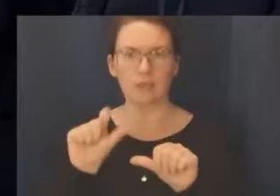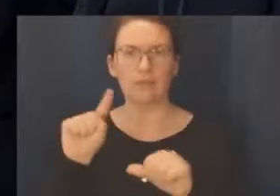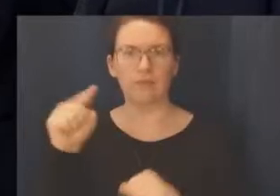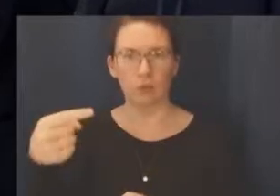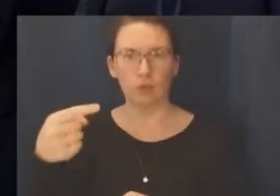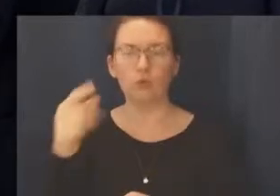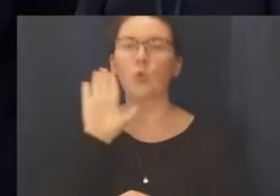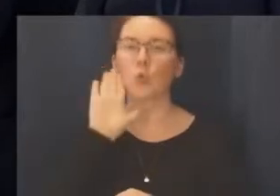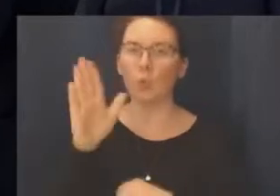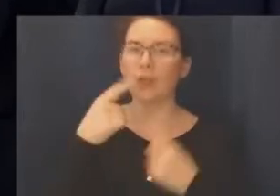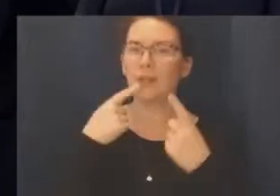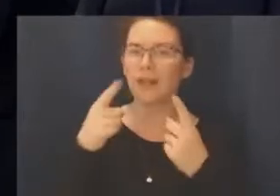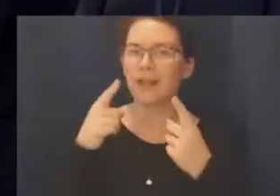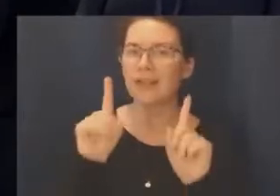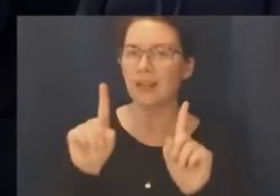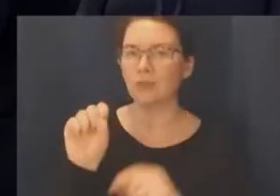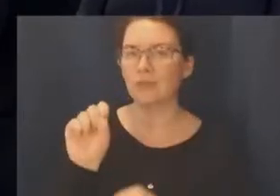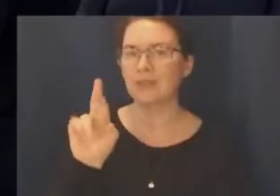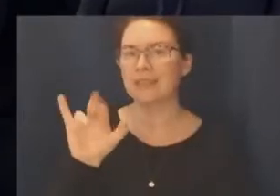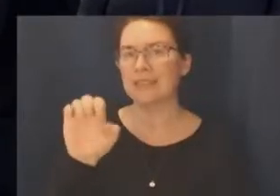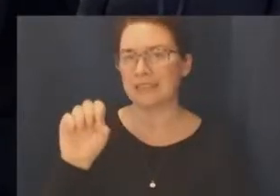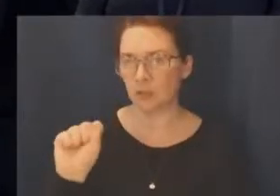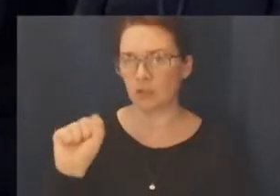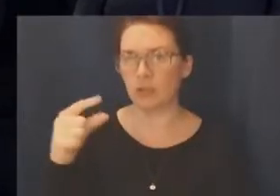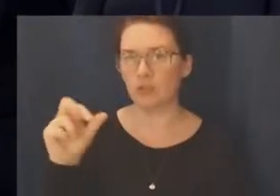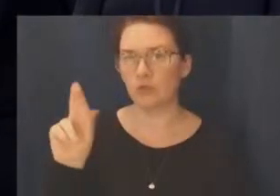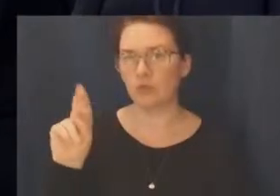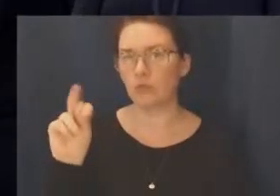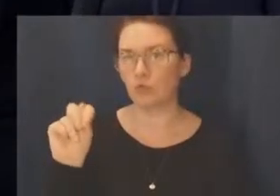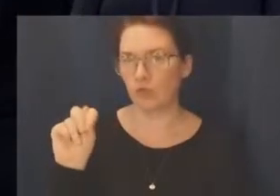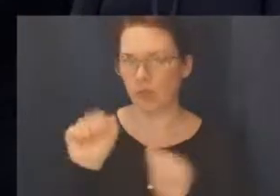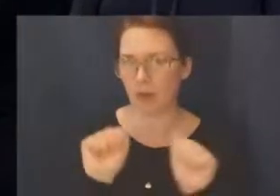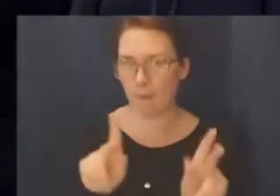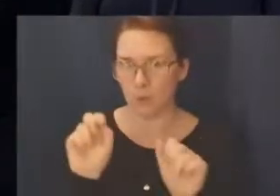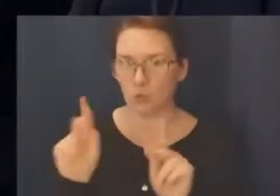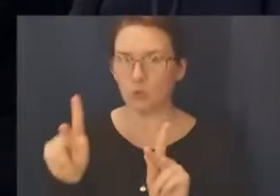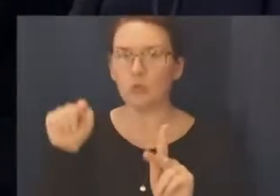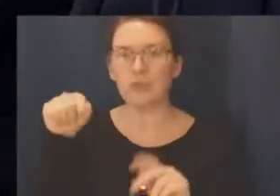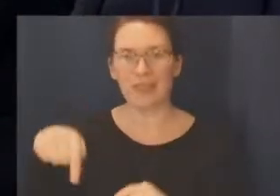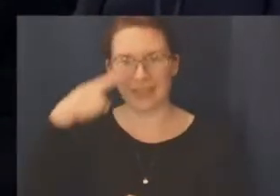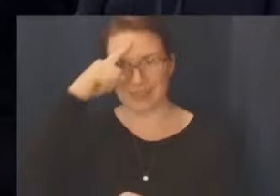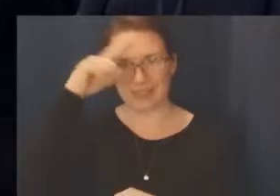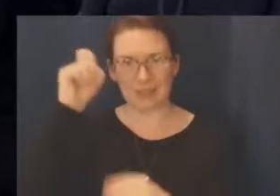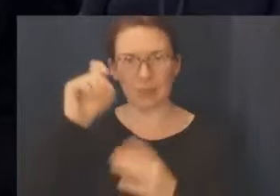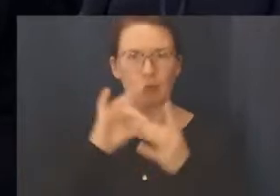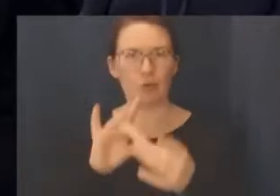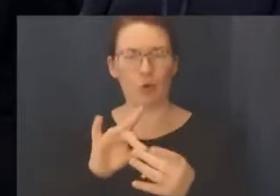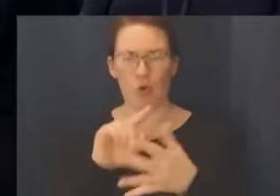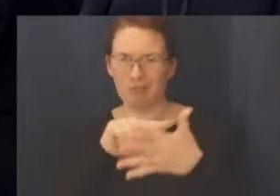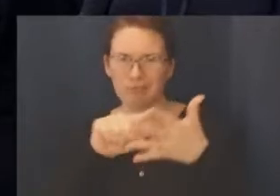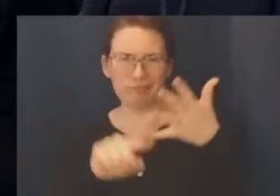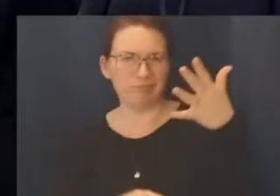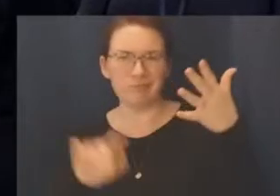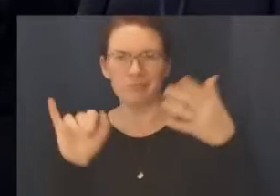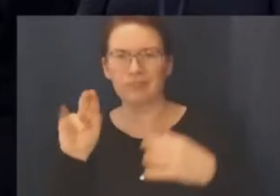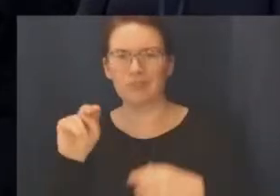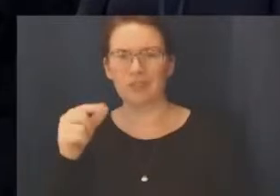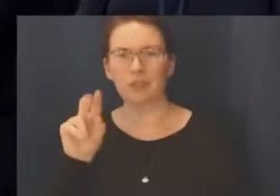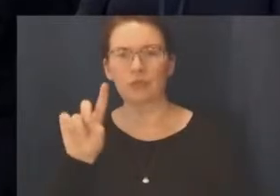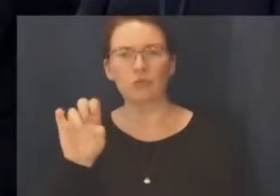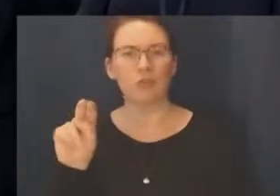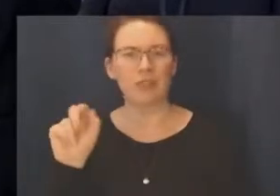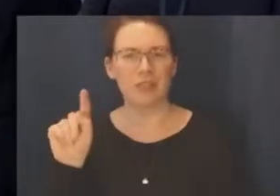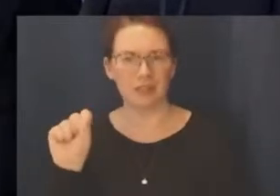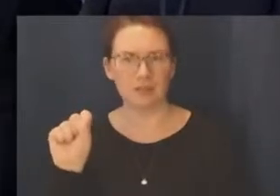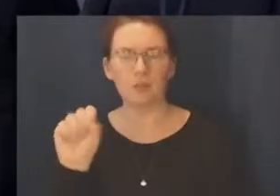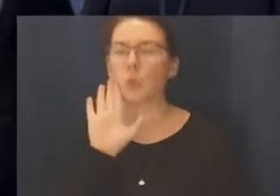grant opportunities this summer on all of these different ingredients. And we're going to have good information for the American public, and then